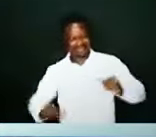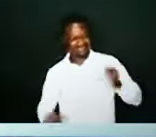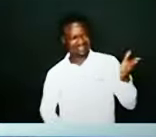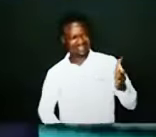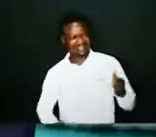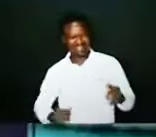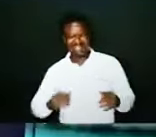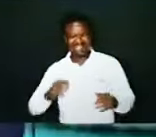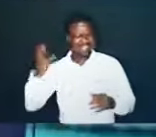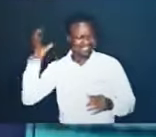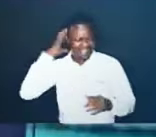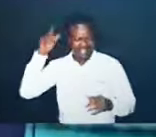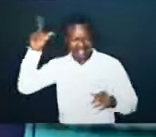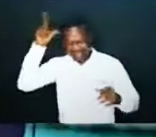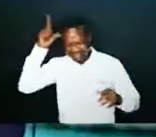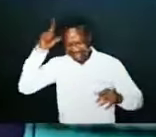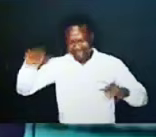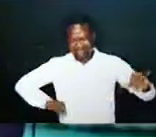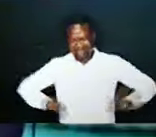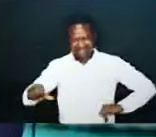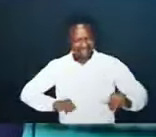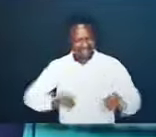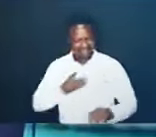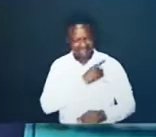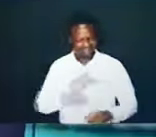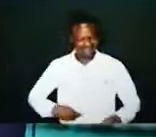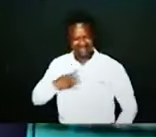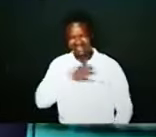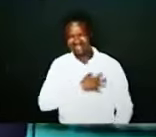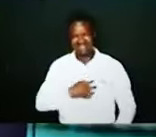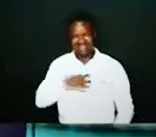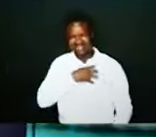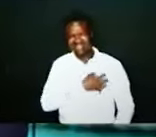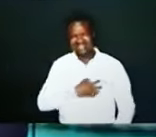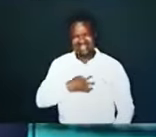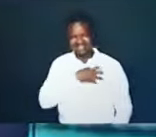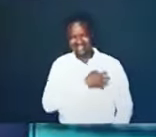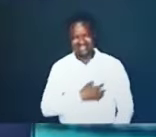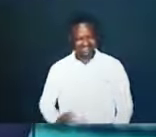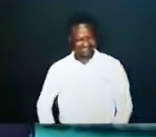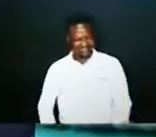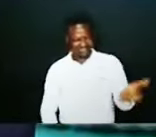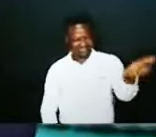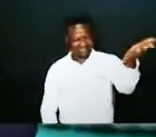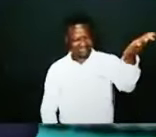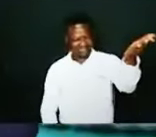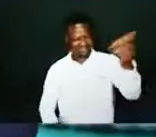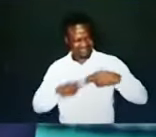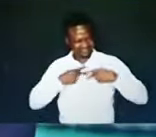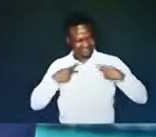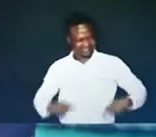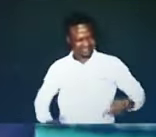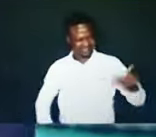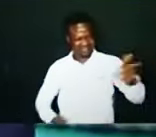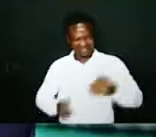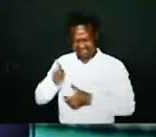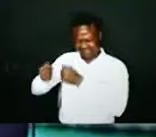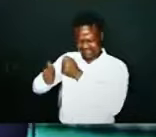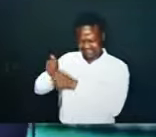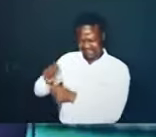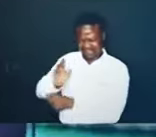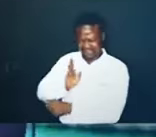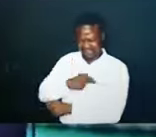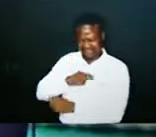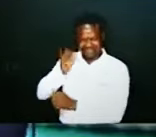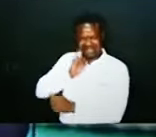cry, Brana Goliath, or to be Emma Israel for the son said, oh, who you know, say, ah, Mumu to Nibain, and what do you tell me? And we'll